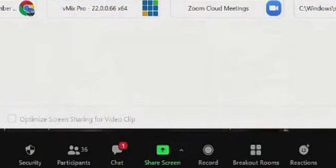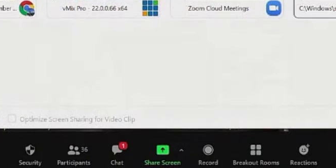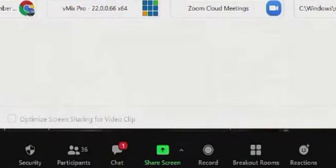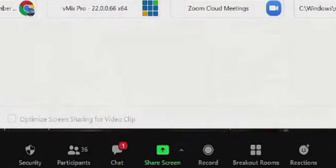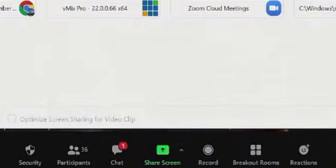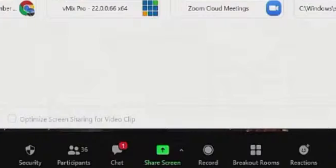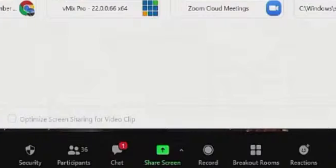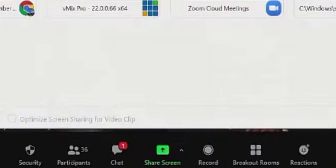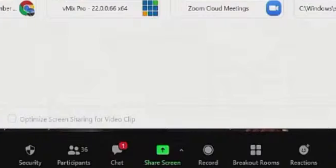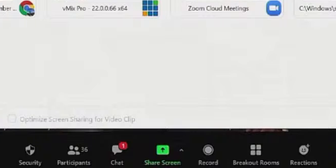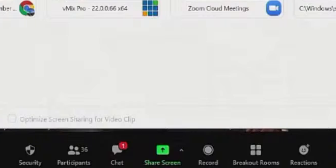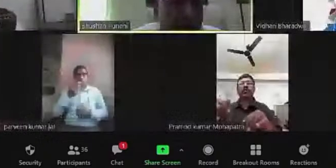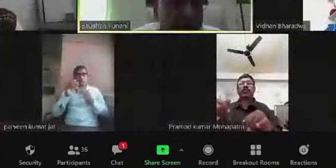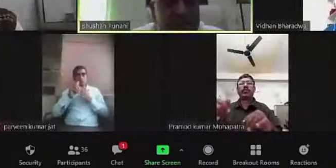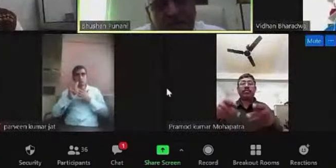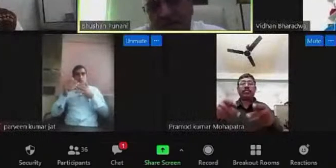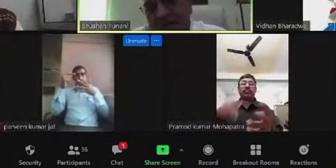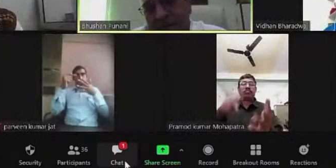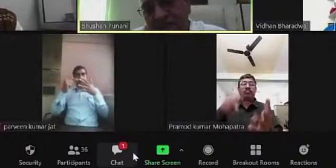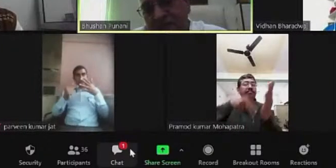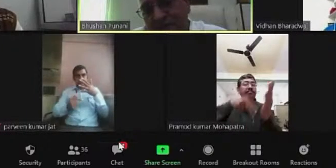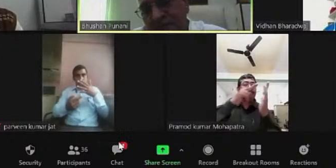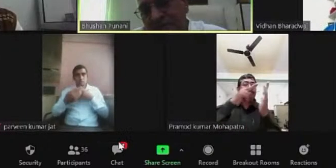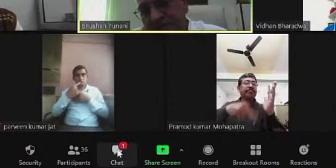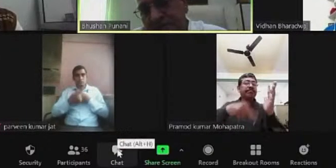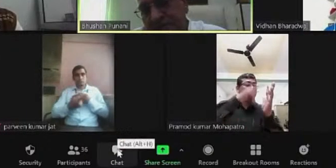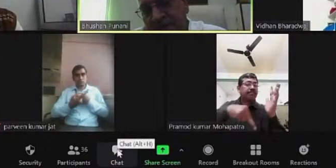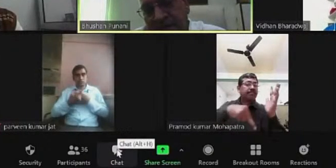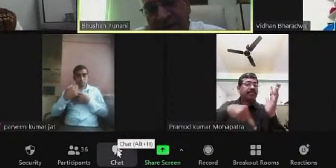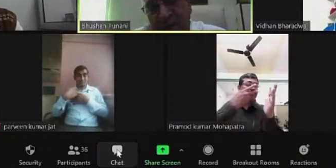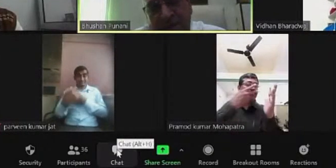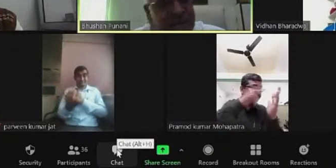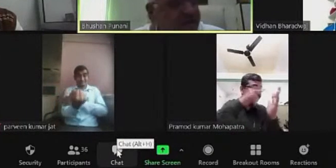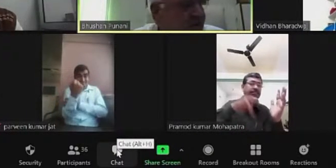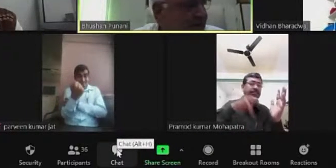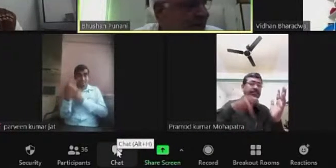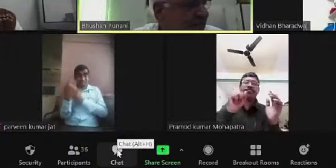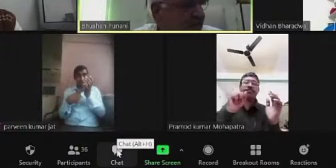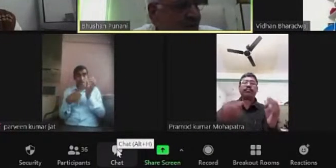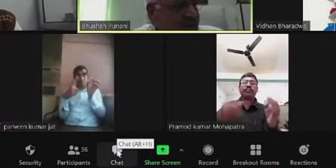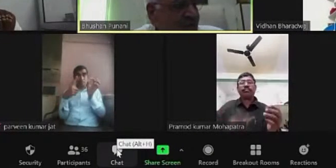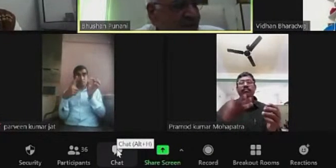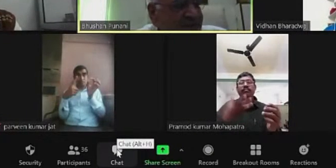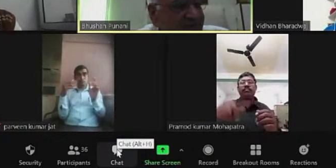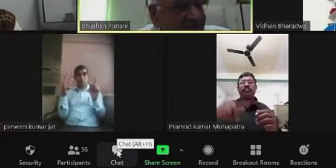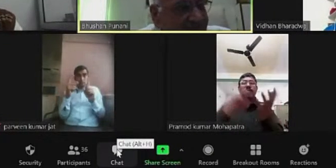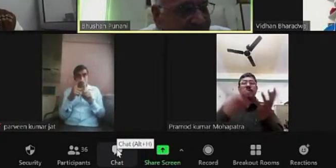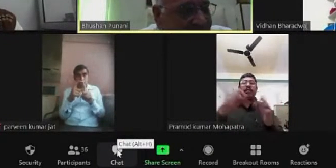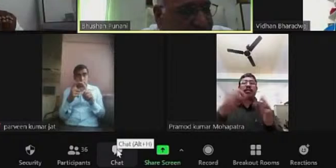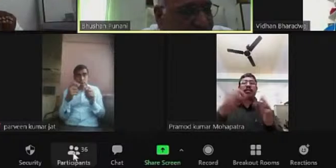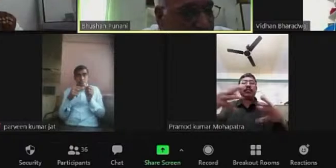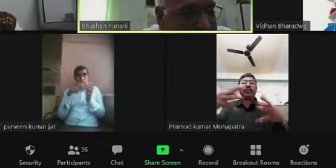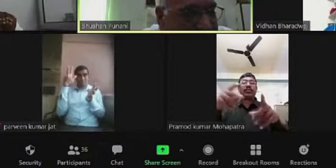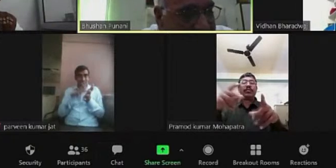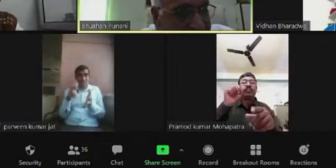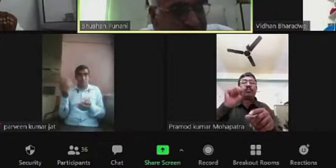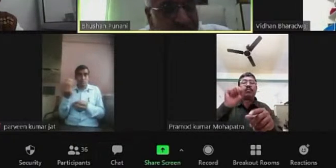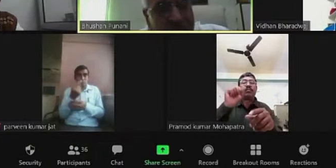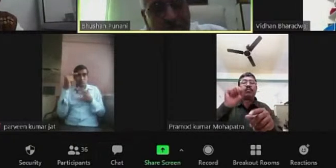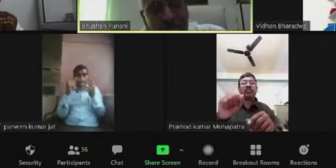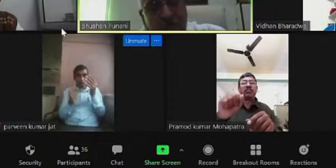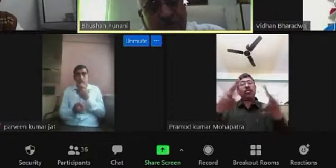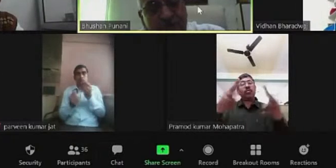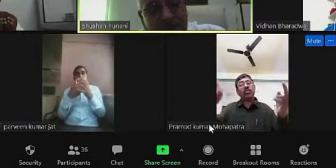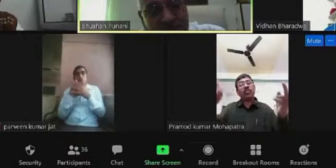and there are some guidelines that I'd like to talk about, that our rights of people with disabilities act has been